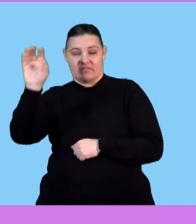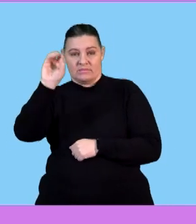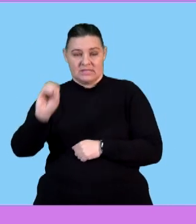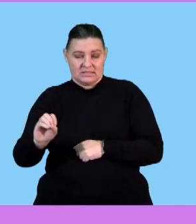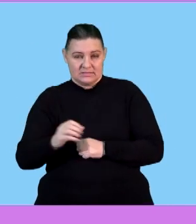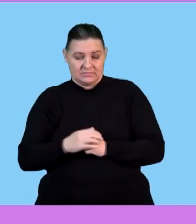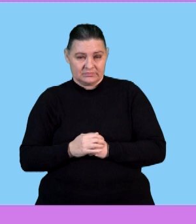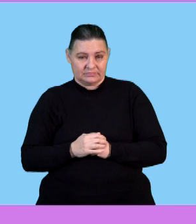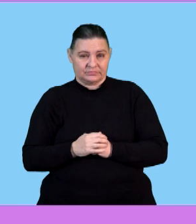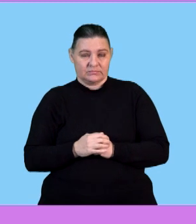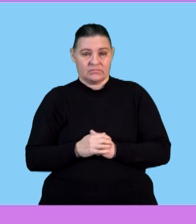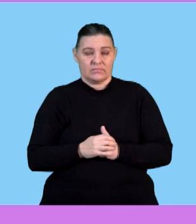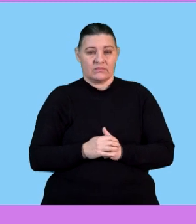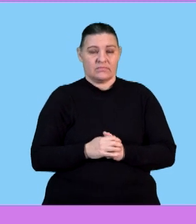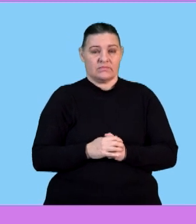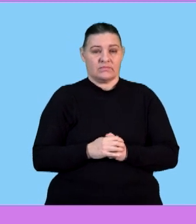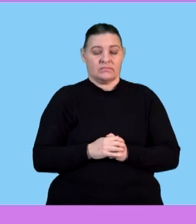10.75%, and this gives me